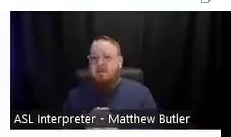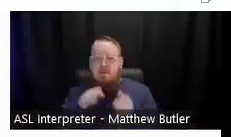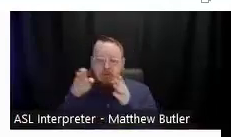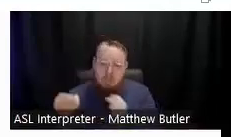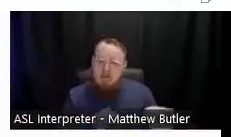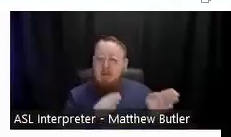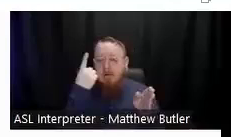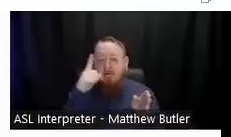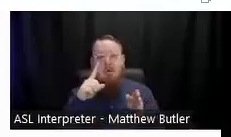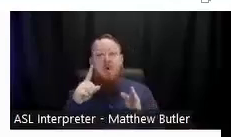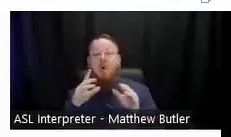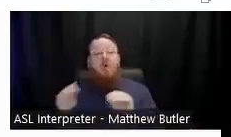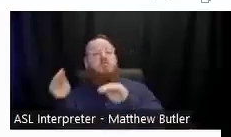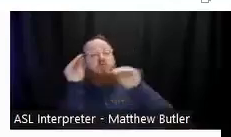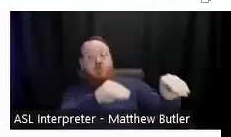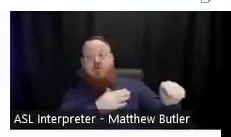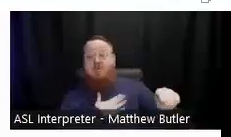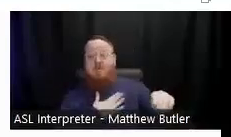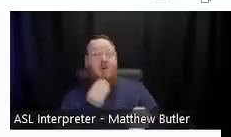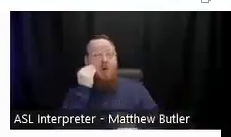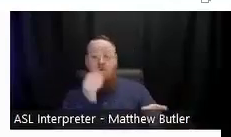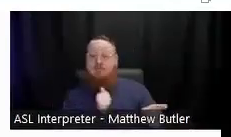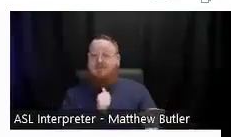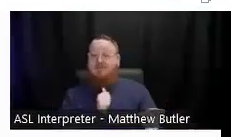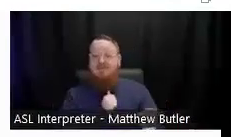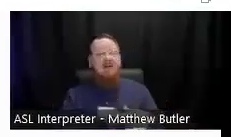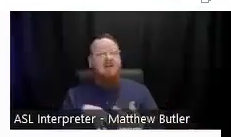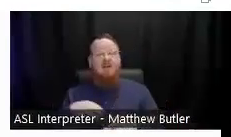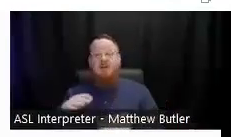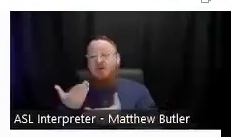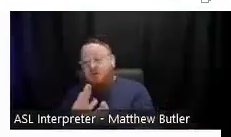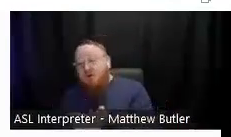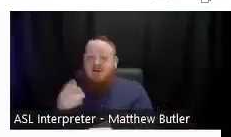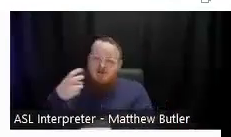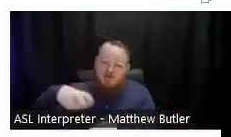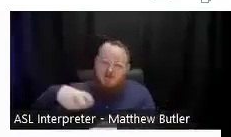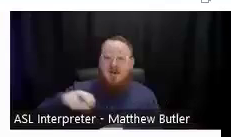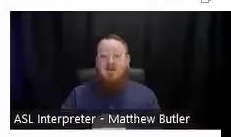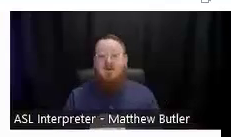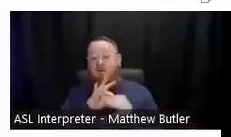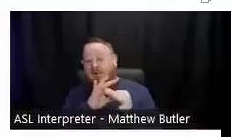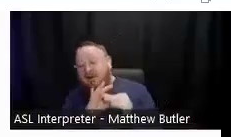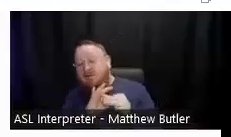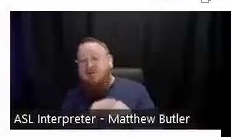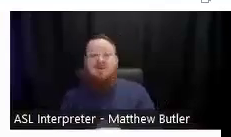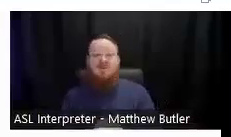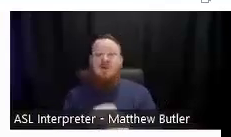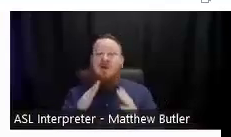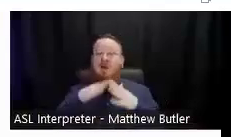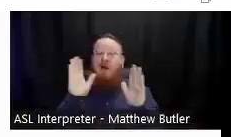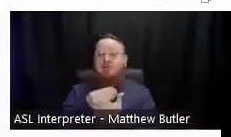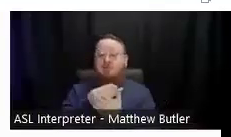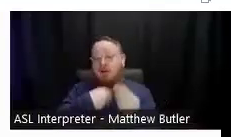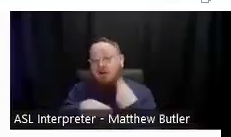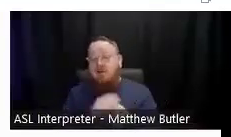your own home, cooking, travel training, mock interviews, budgeting, relationship building, household management, conflict